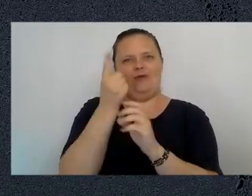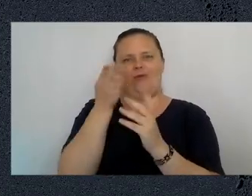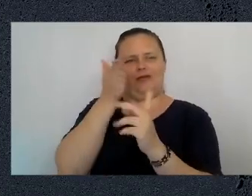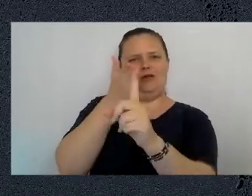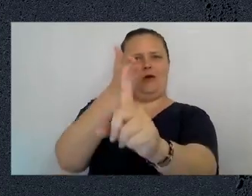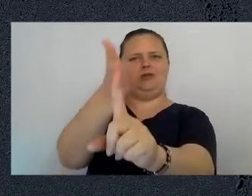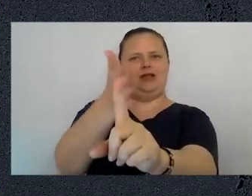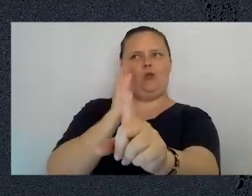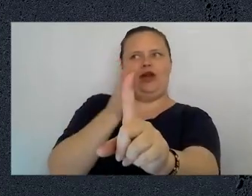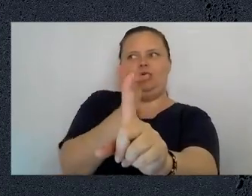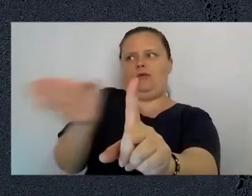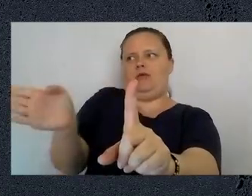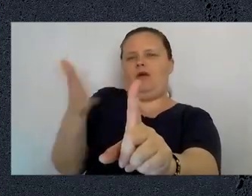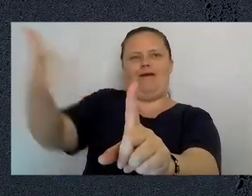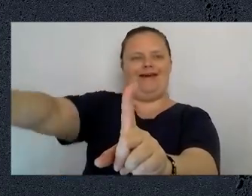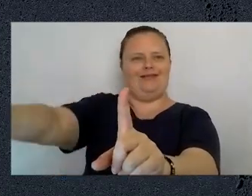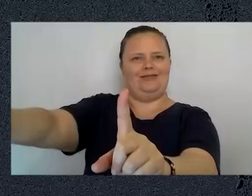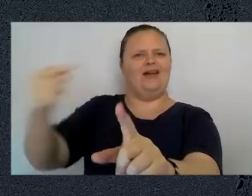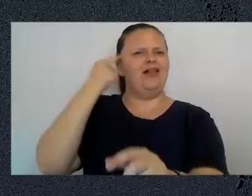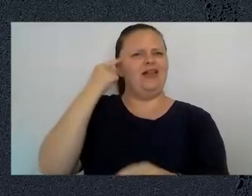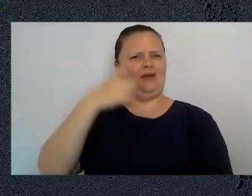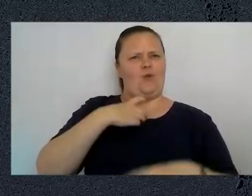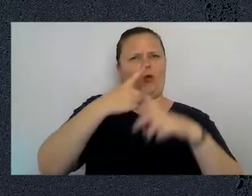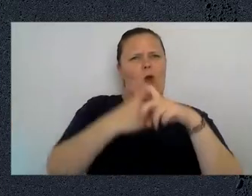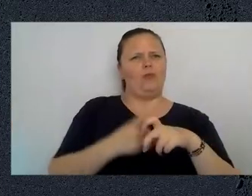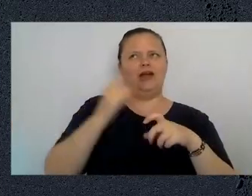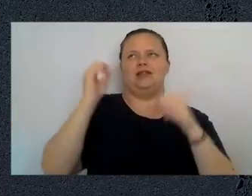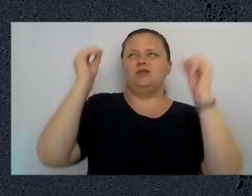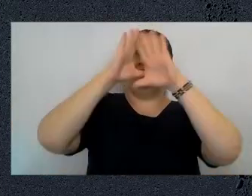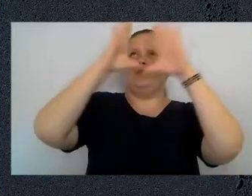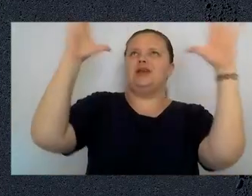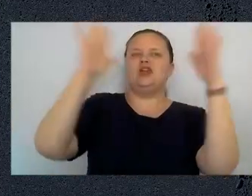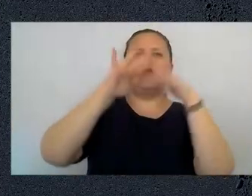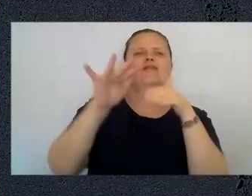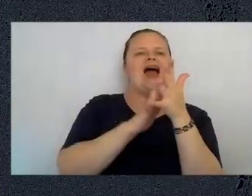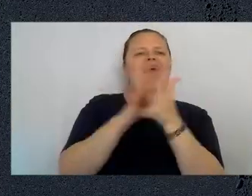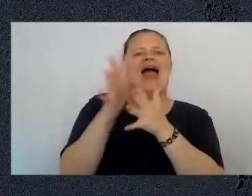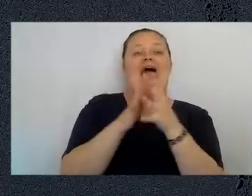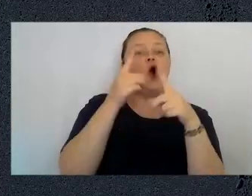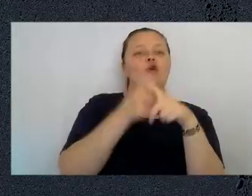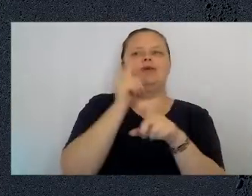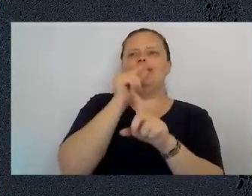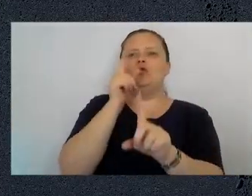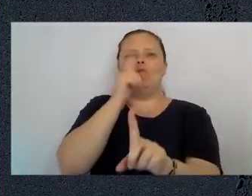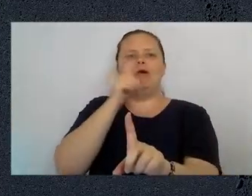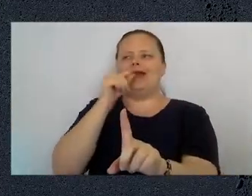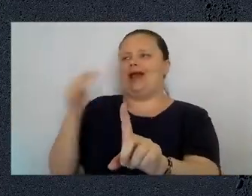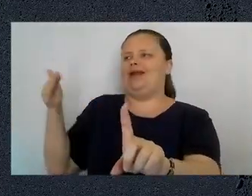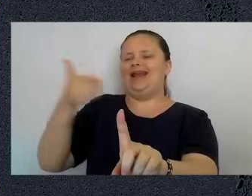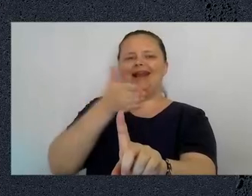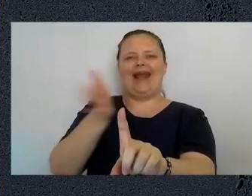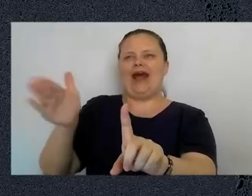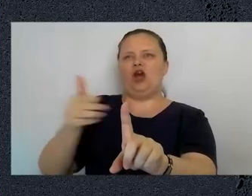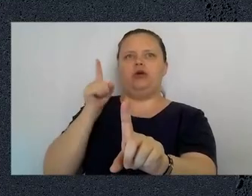more complex ways of imagining the sorts of ways that people can come in, go out, so that not once you're in, you're stuck